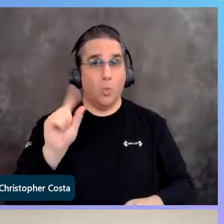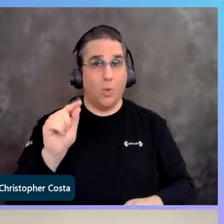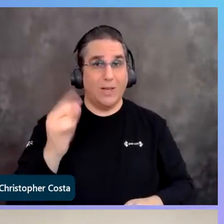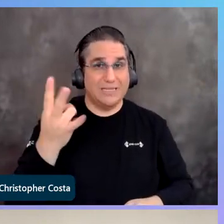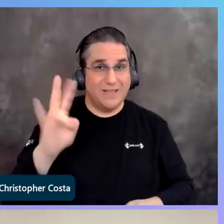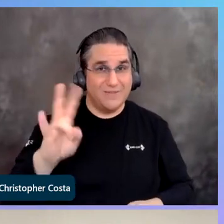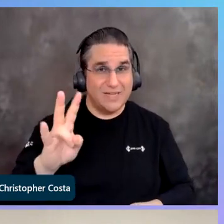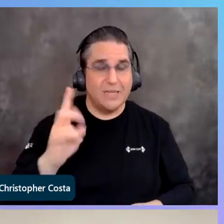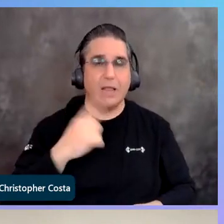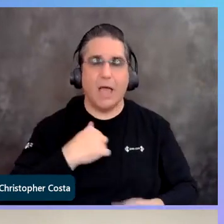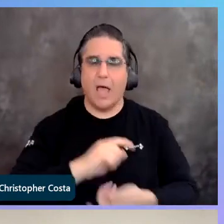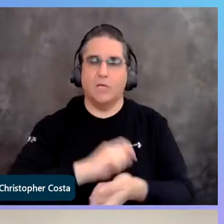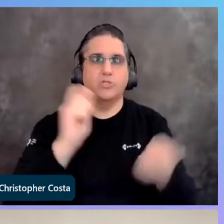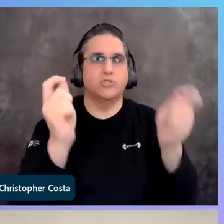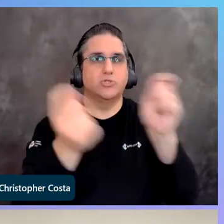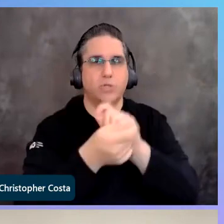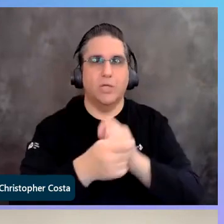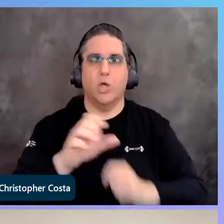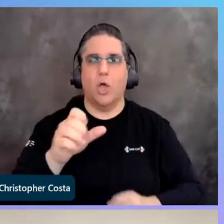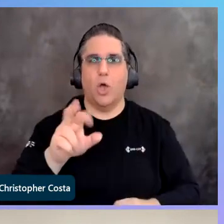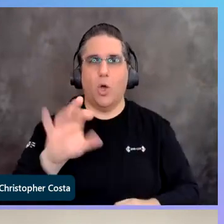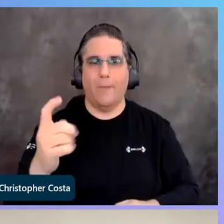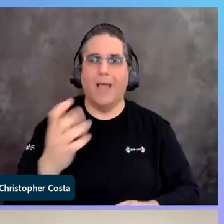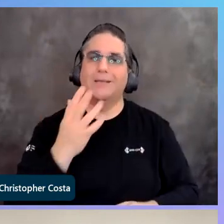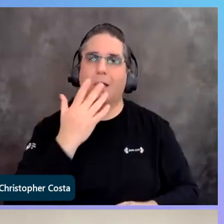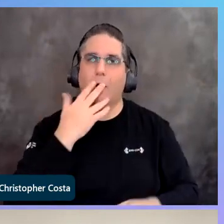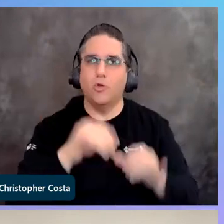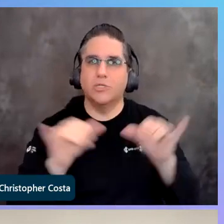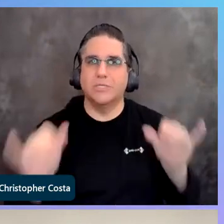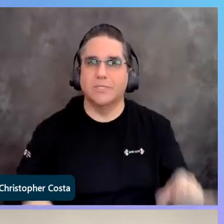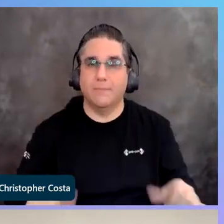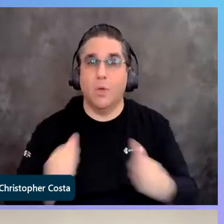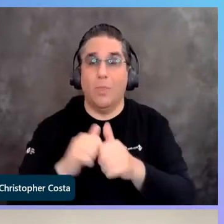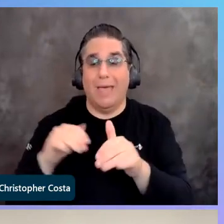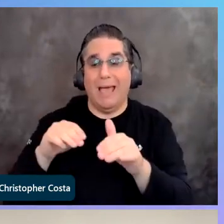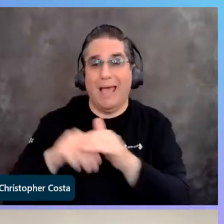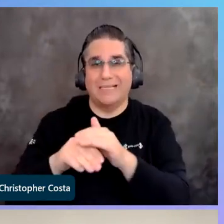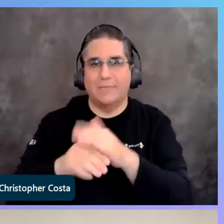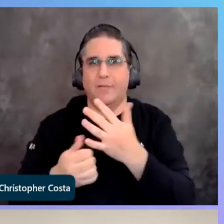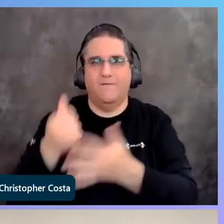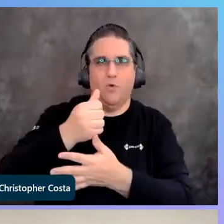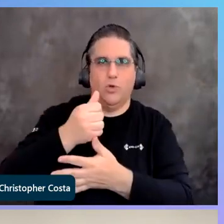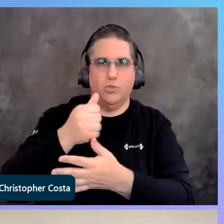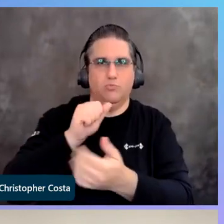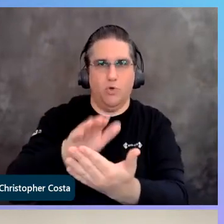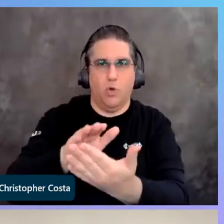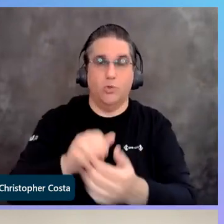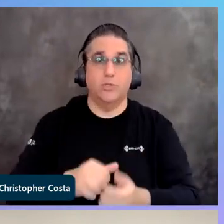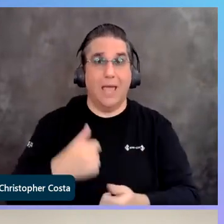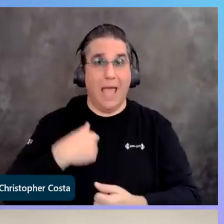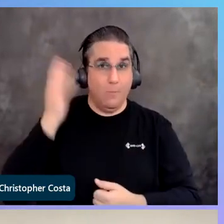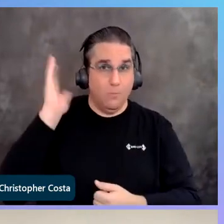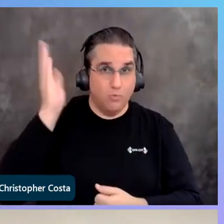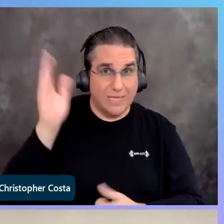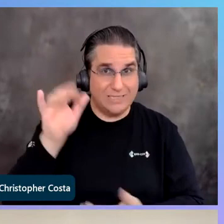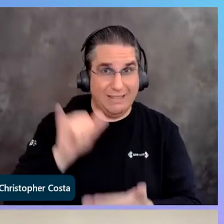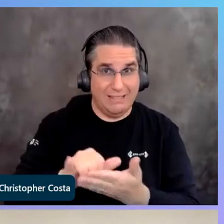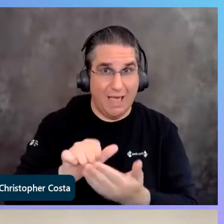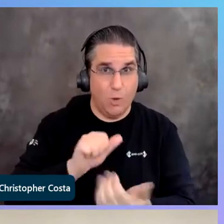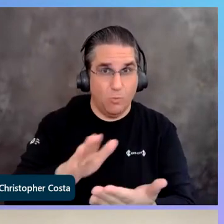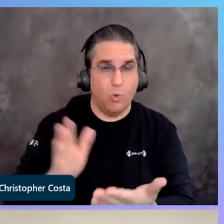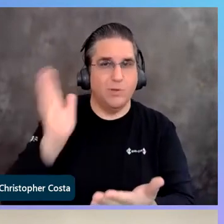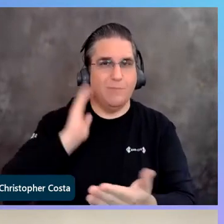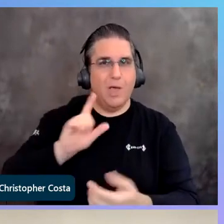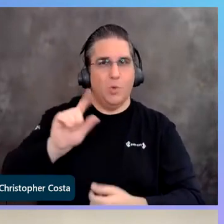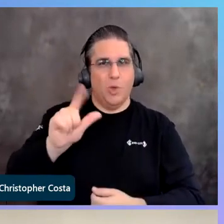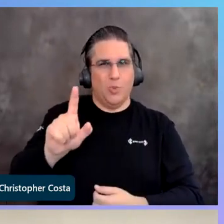with an accessibility-first approach and actually presented that research journey back at AXCON 2021. Today, I'm